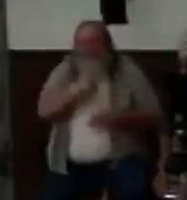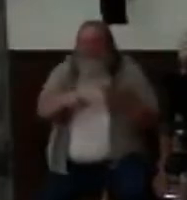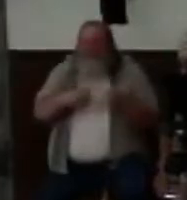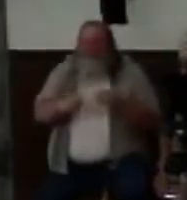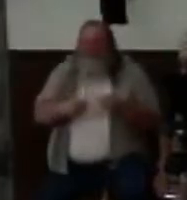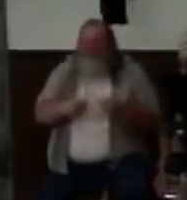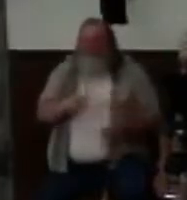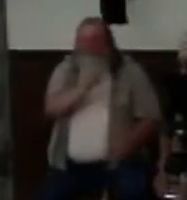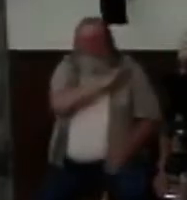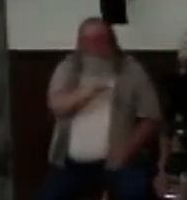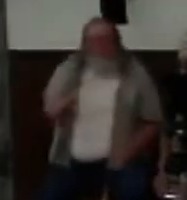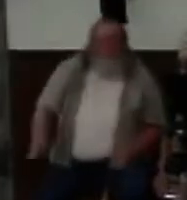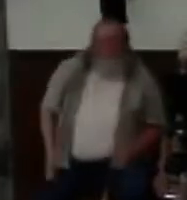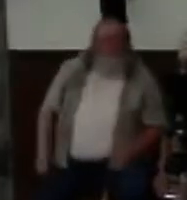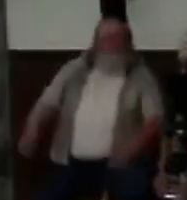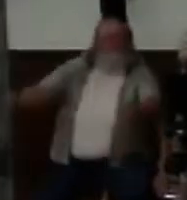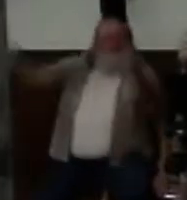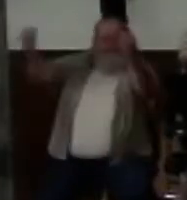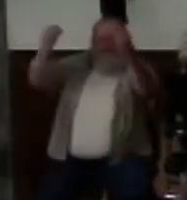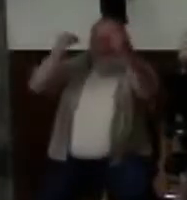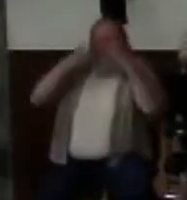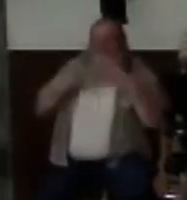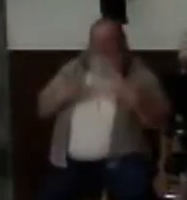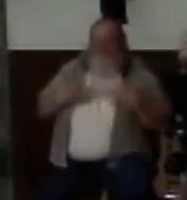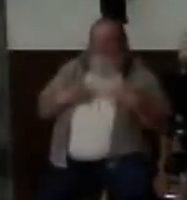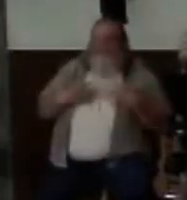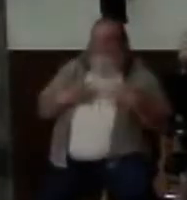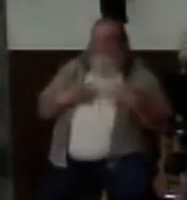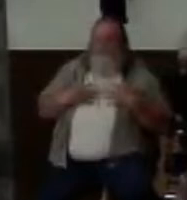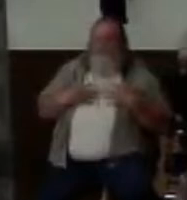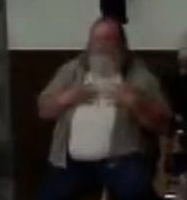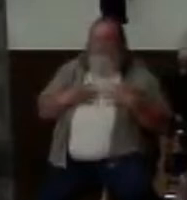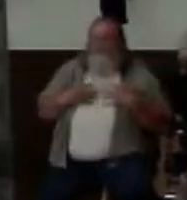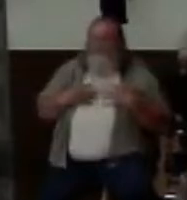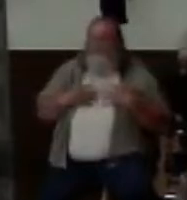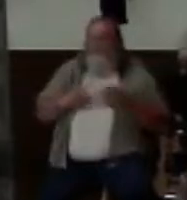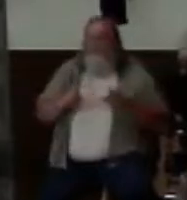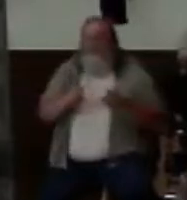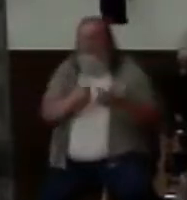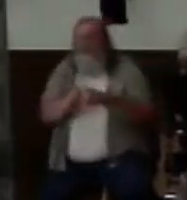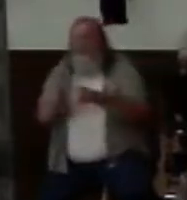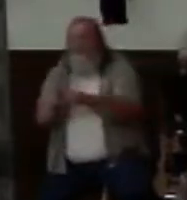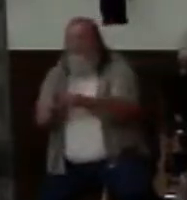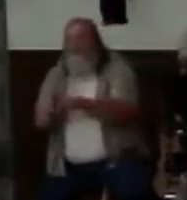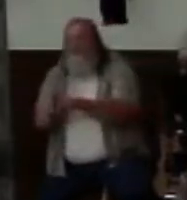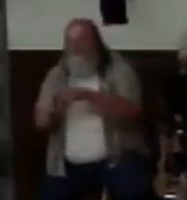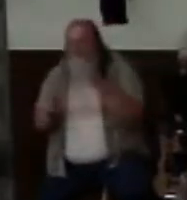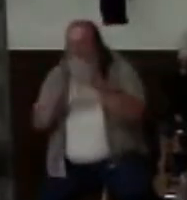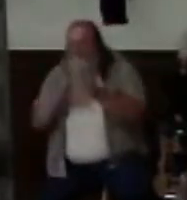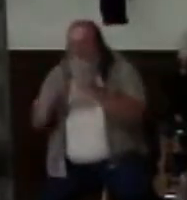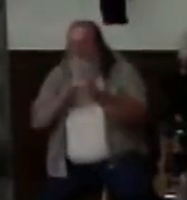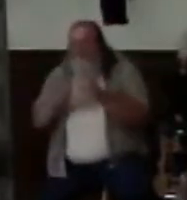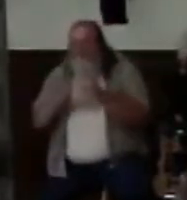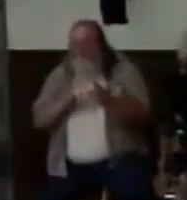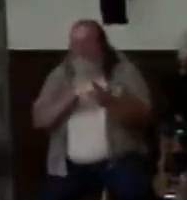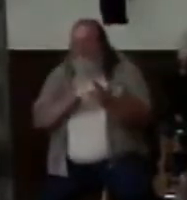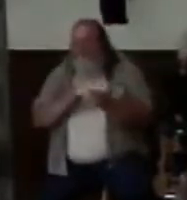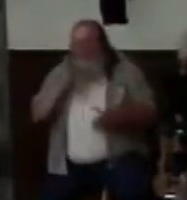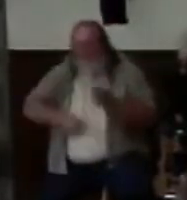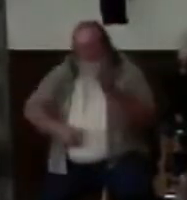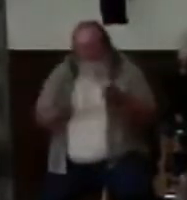And there are even books of prophecy that talk about what happens after that.